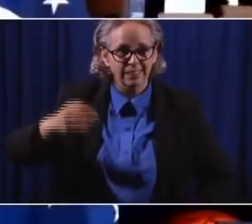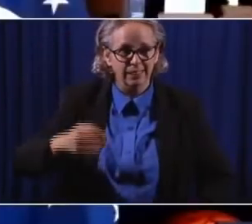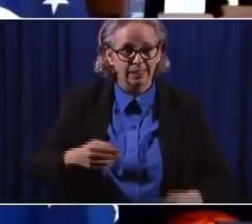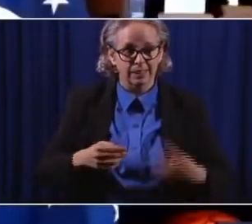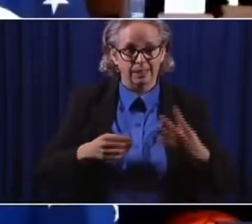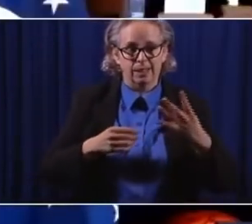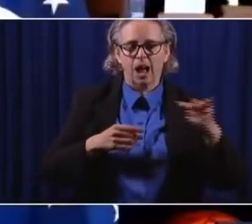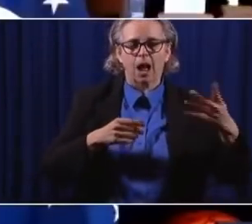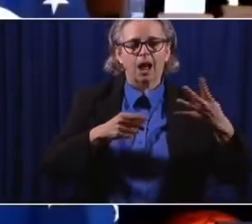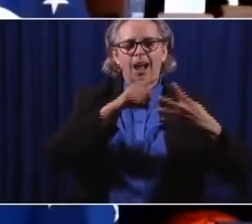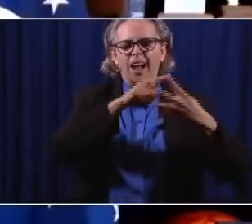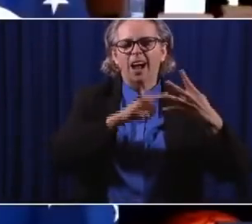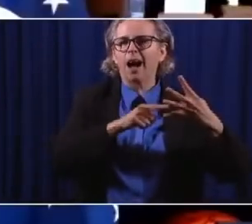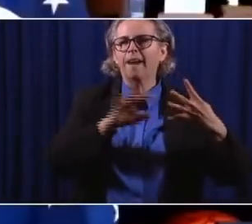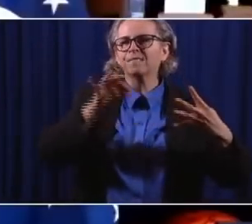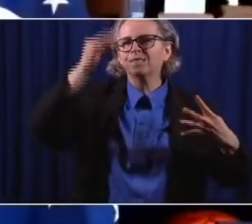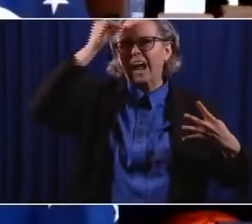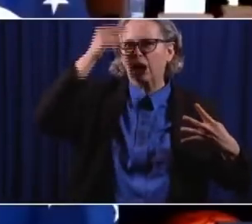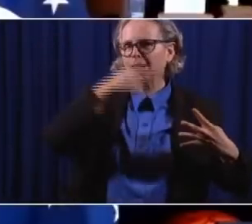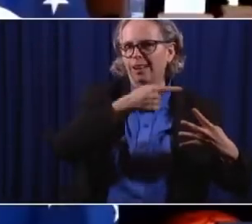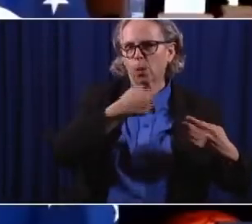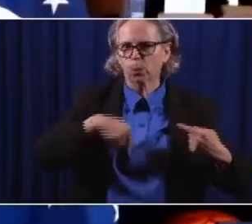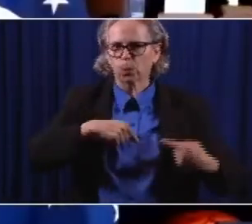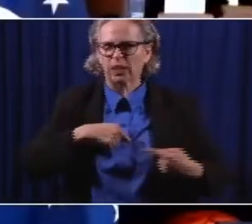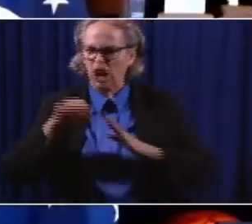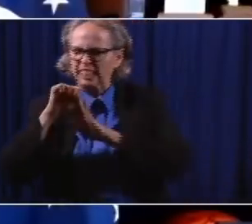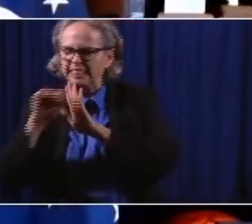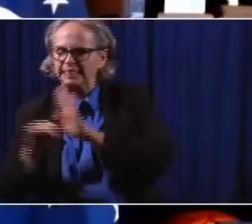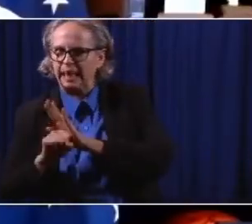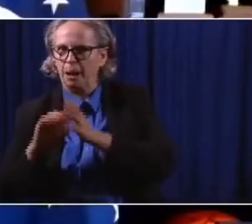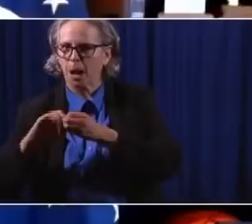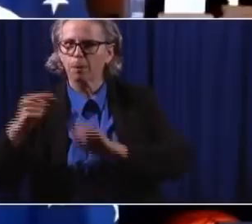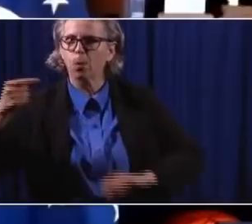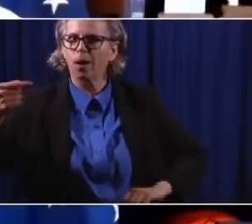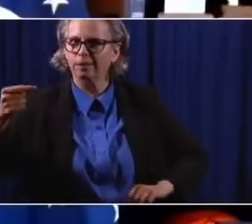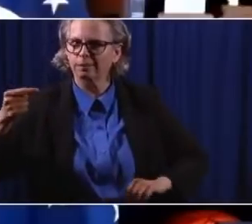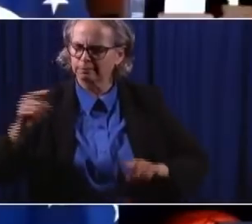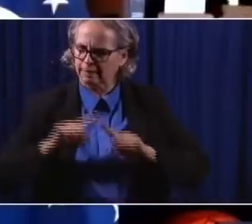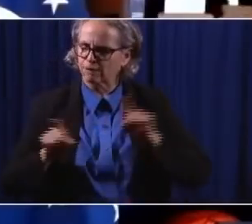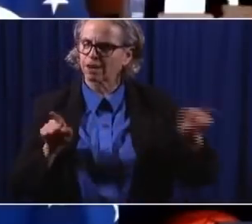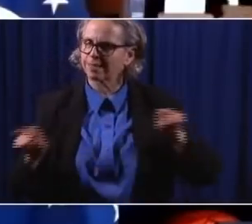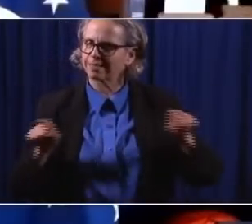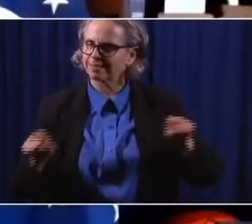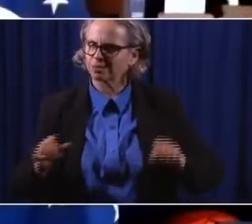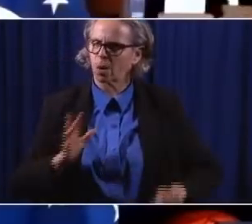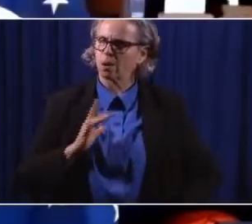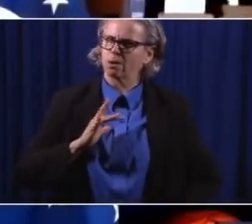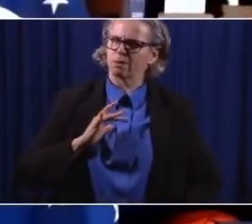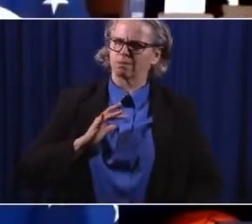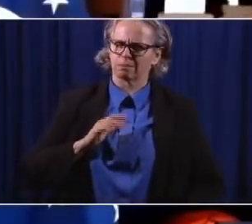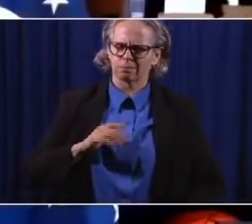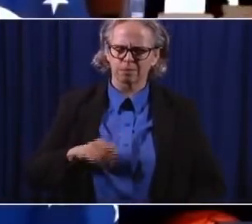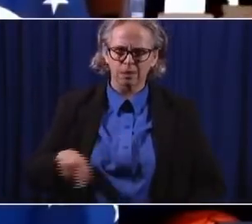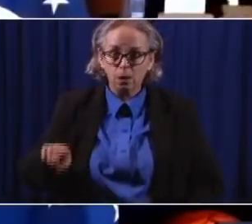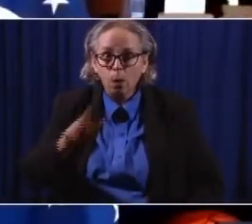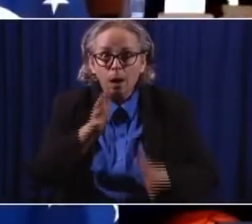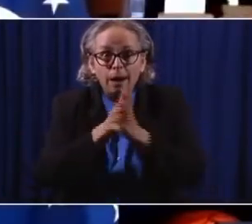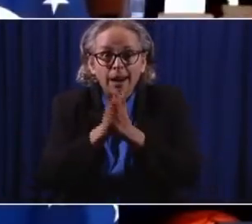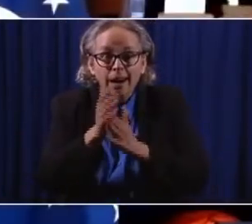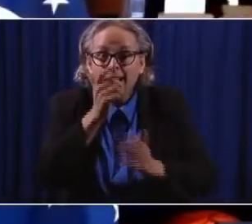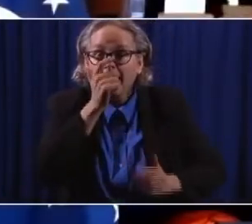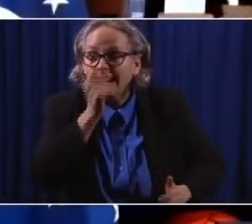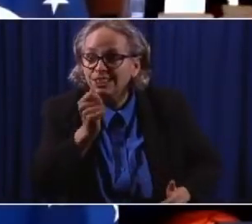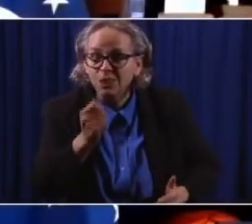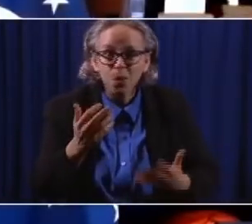Ohio. And if this at all sounds like of interest to you, a family member, someone you know, there